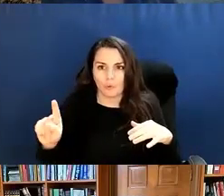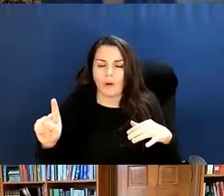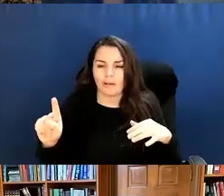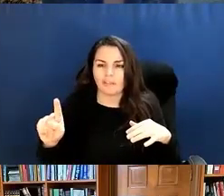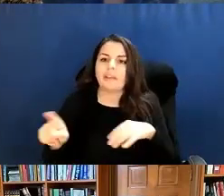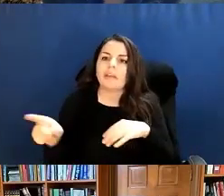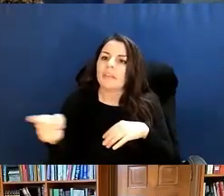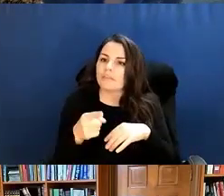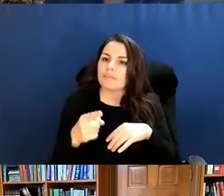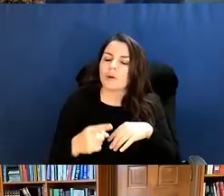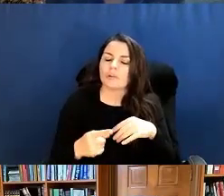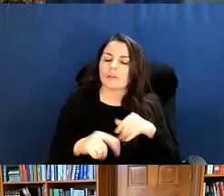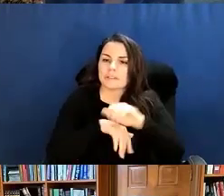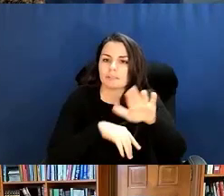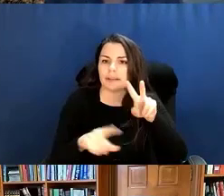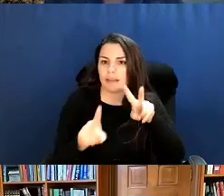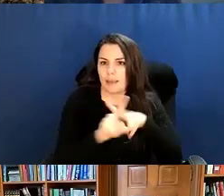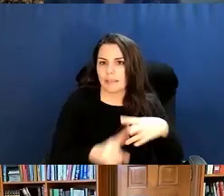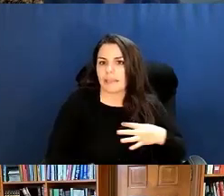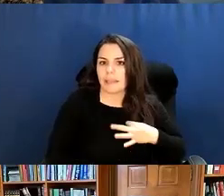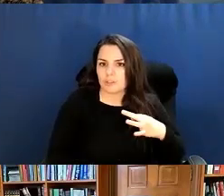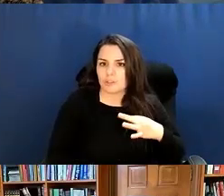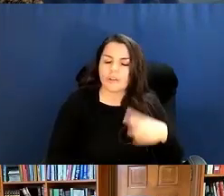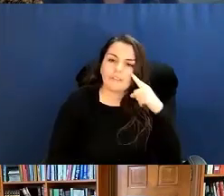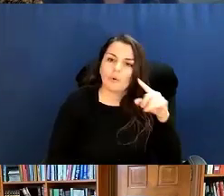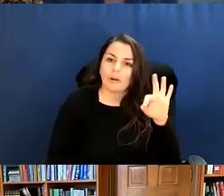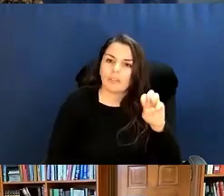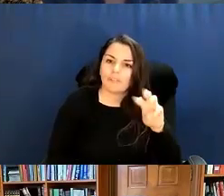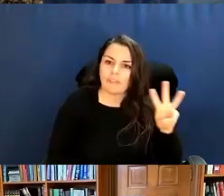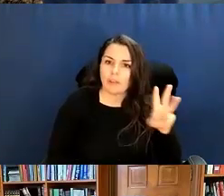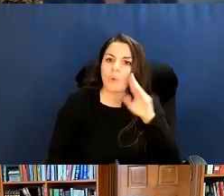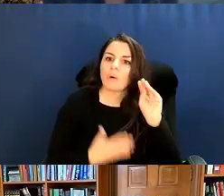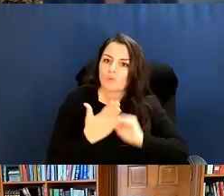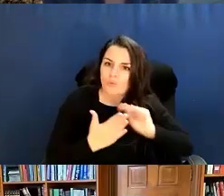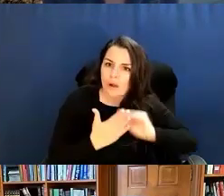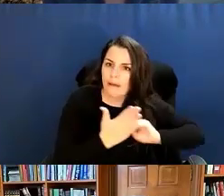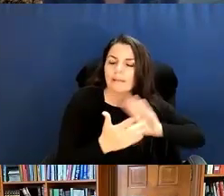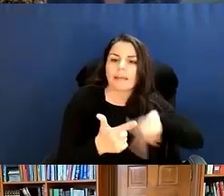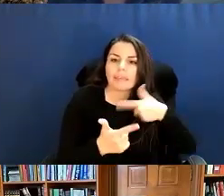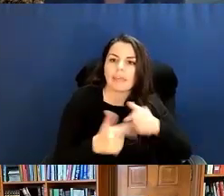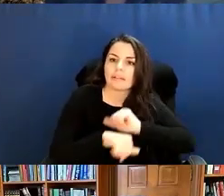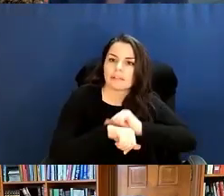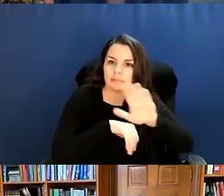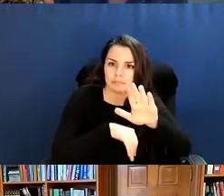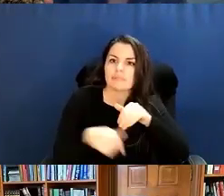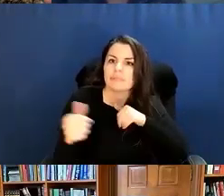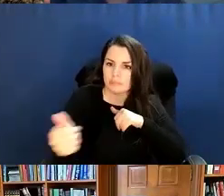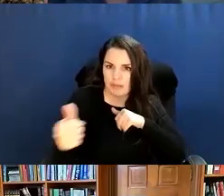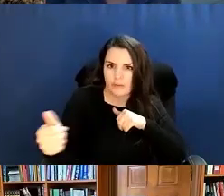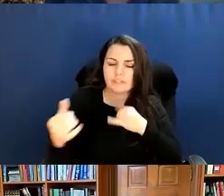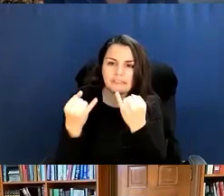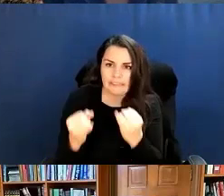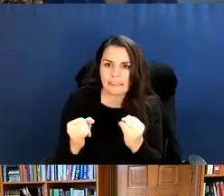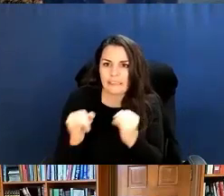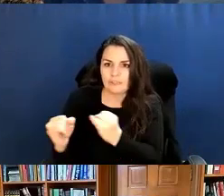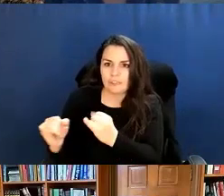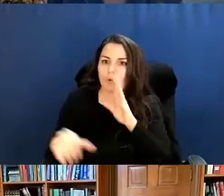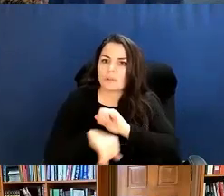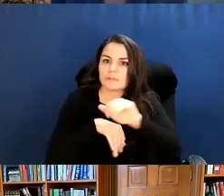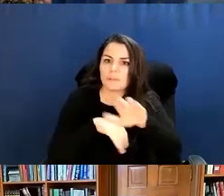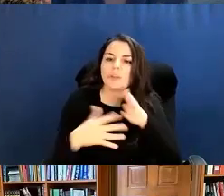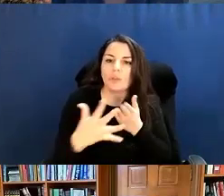Let me just read it. If I'm qualified for a diversity supplement, then what is the benefit of applying for